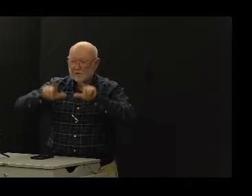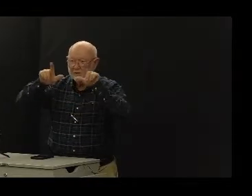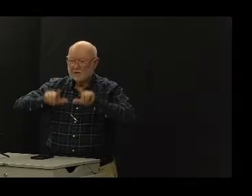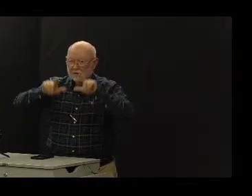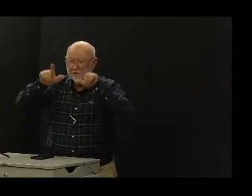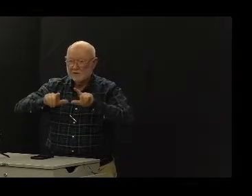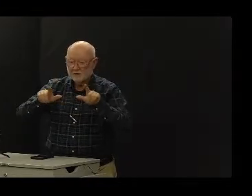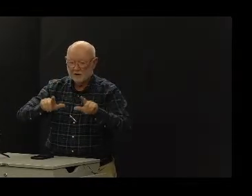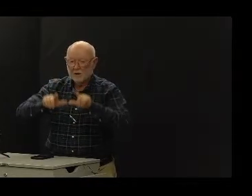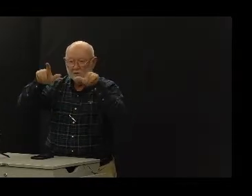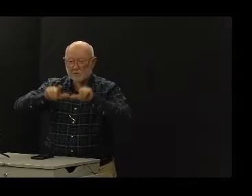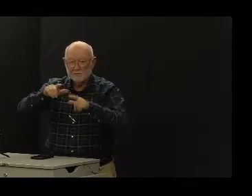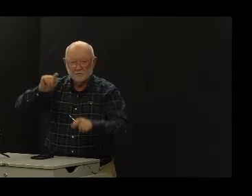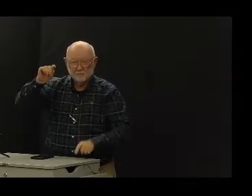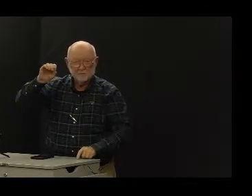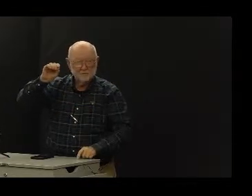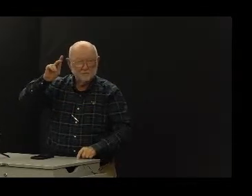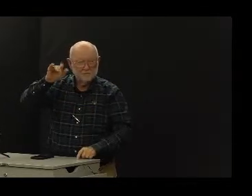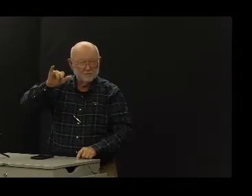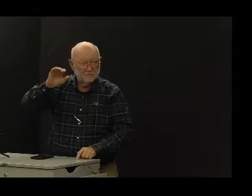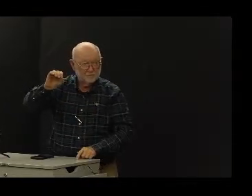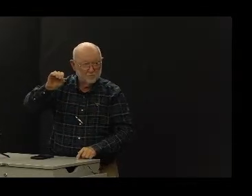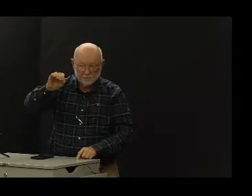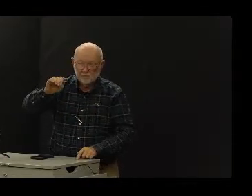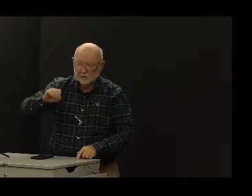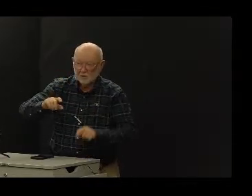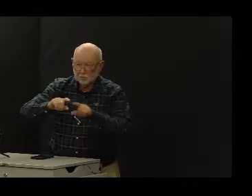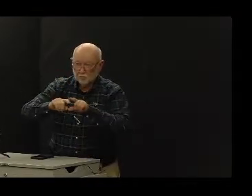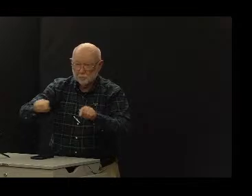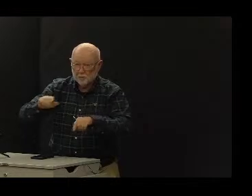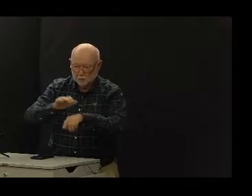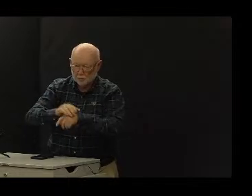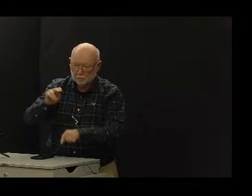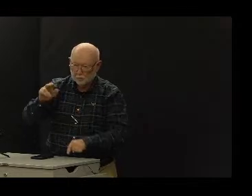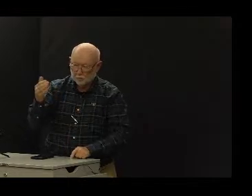on in Japan, in Tokyo.